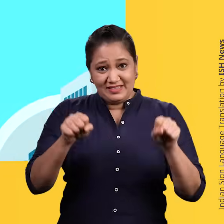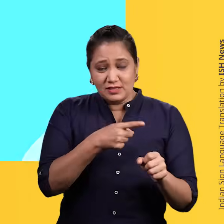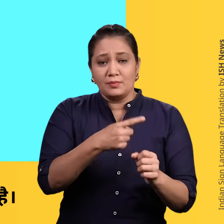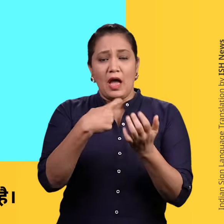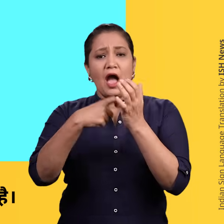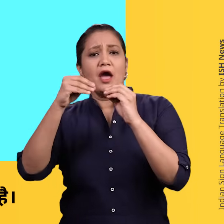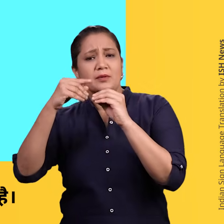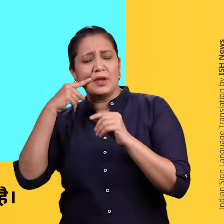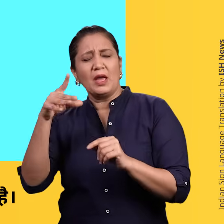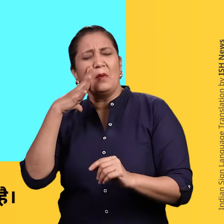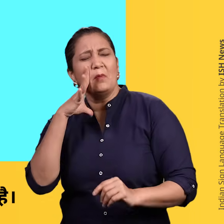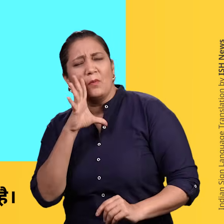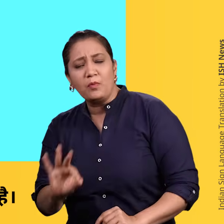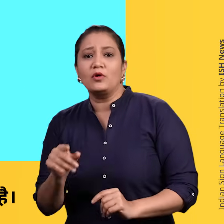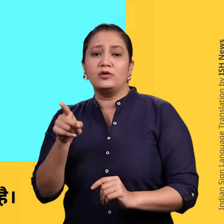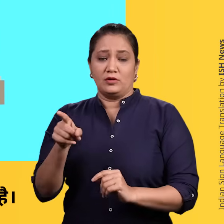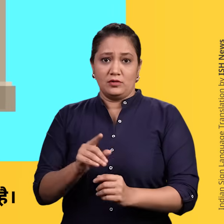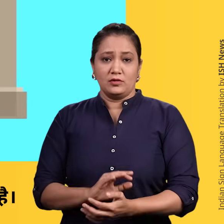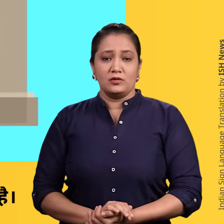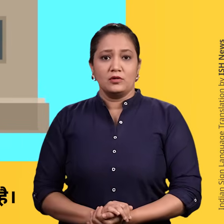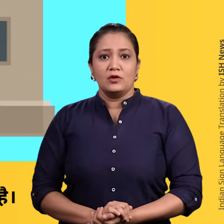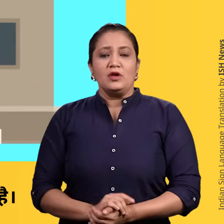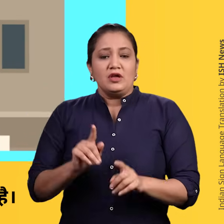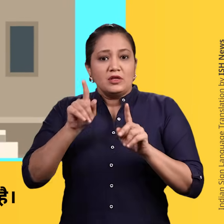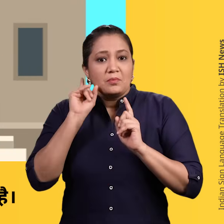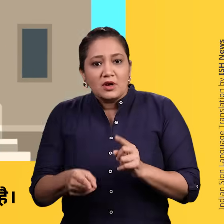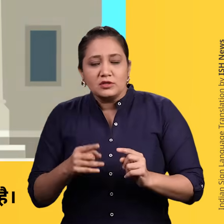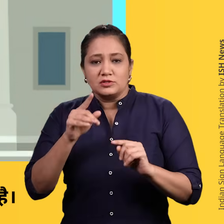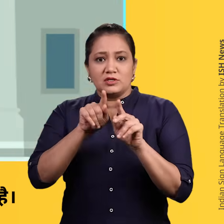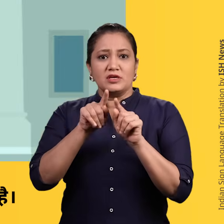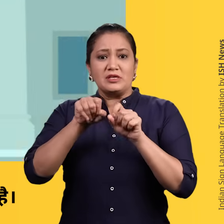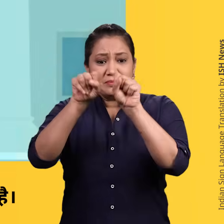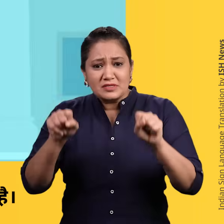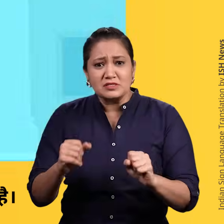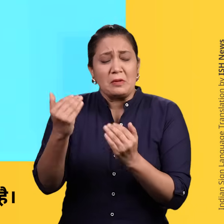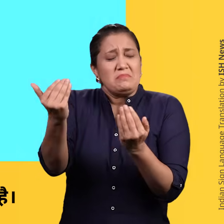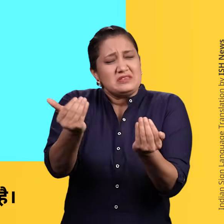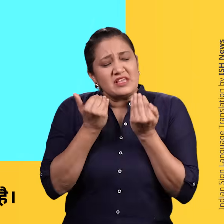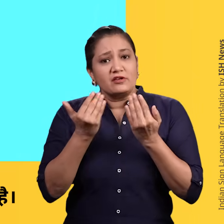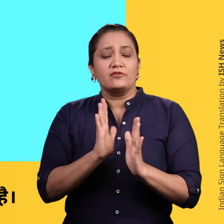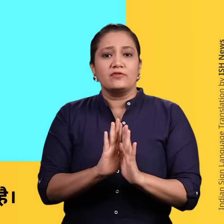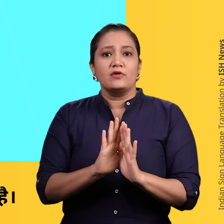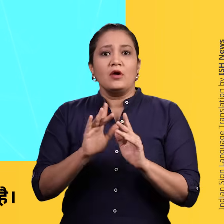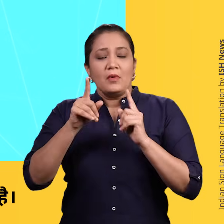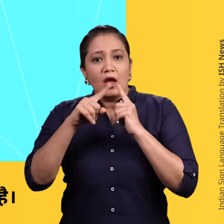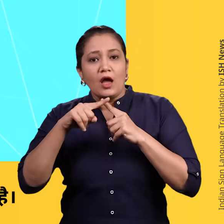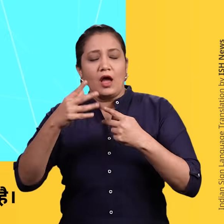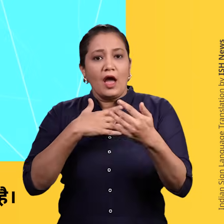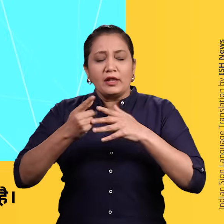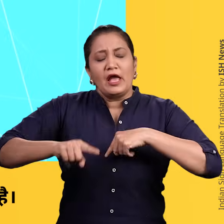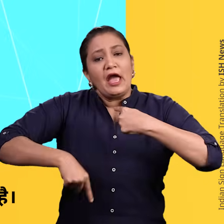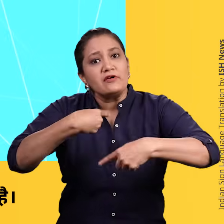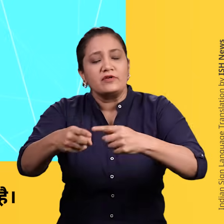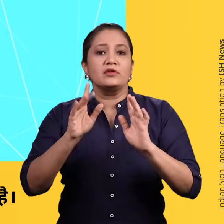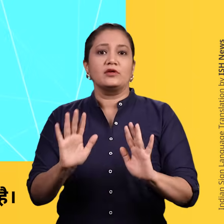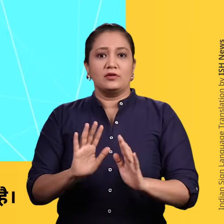system, the RBI has a critical role to play in ensuring the system's safety and